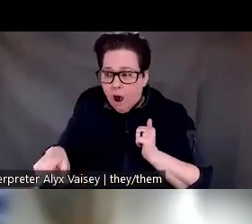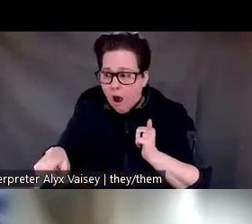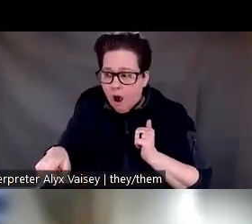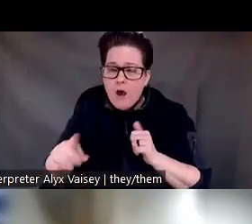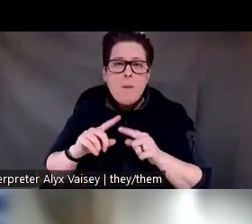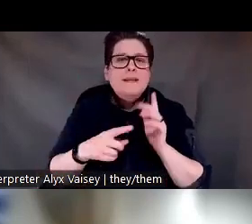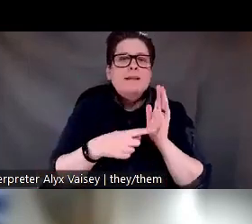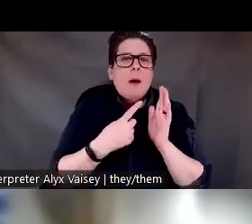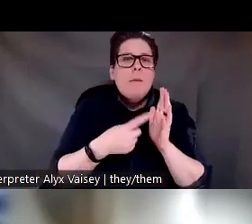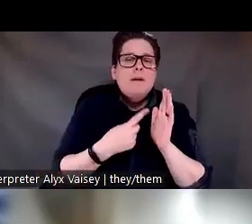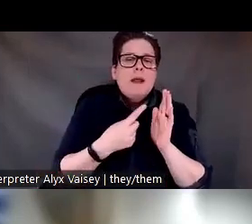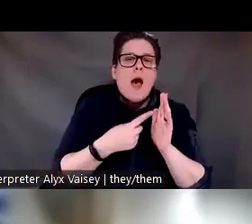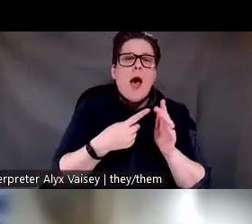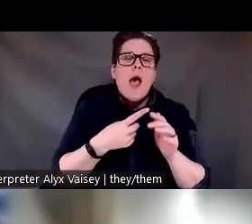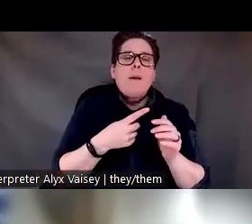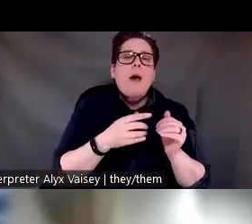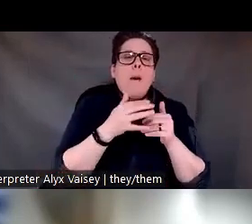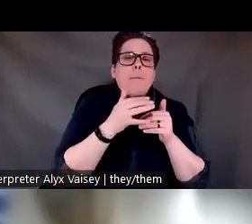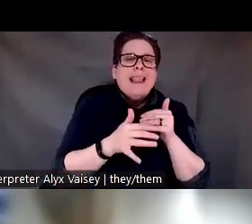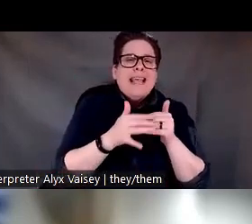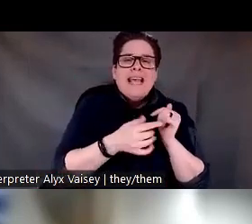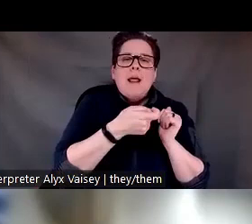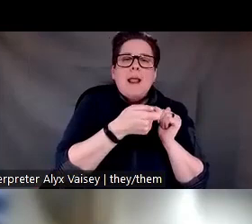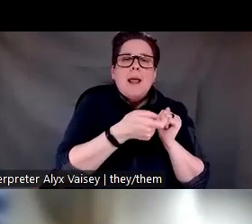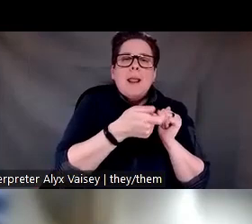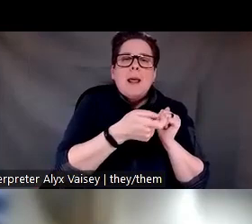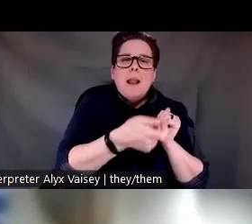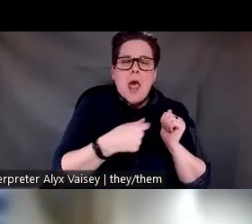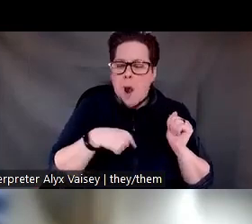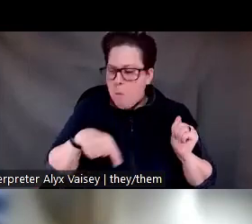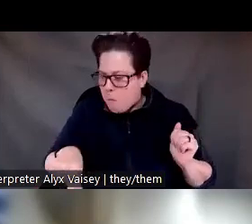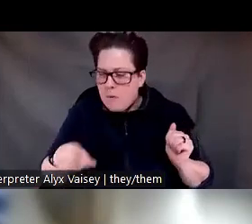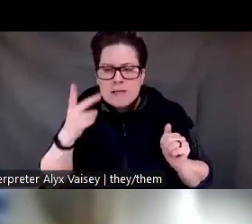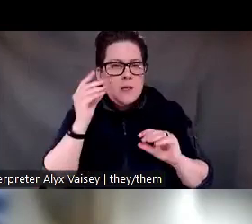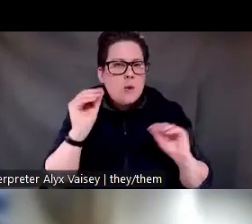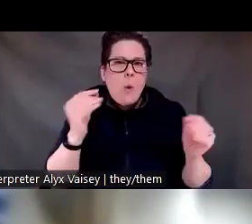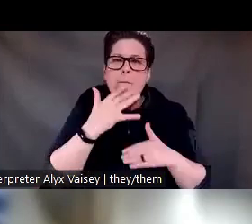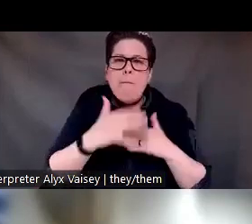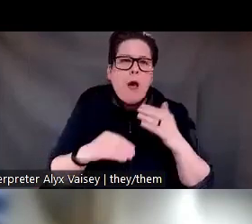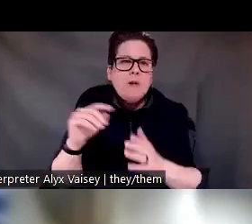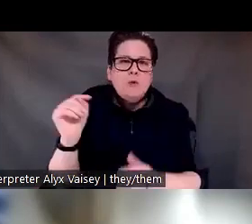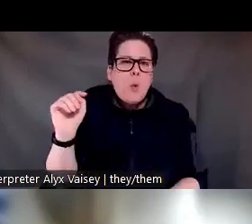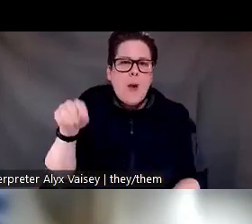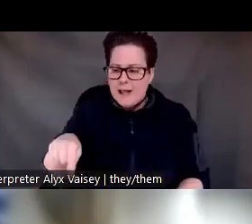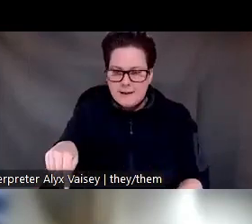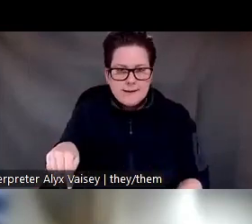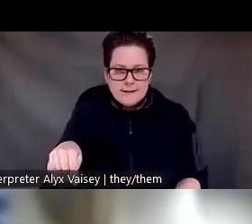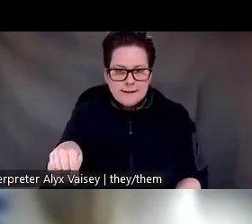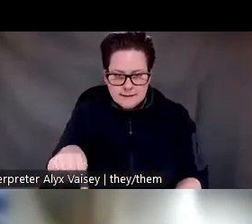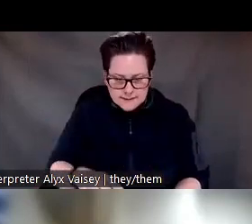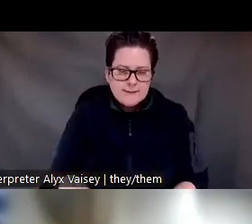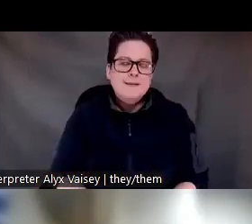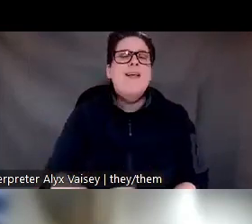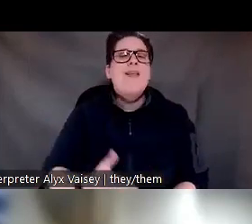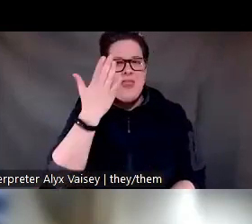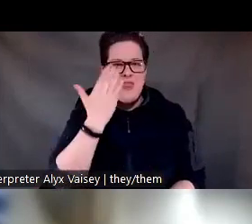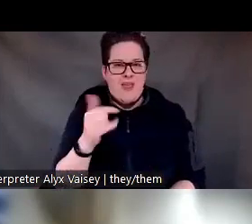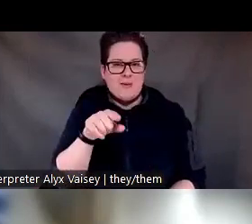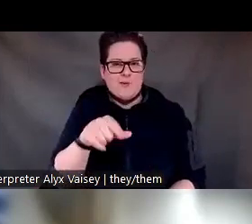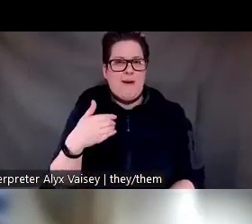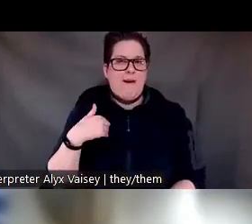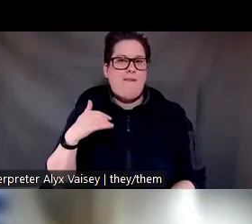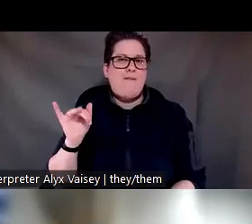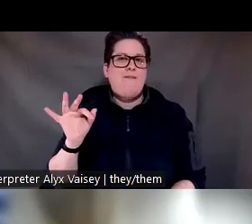bleeding from the tumor, but it's at a rate that's so low you can't see the blood in the stool. So that's where the FIT test